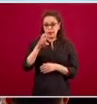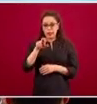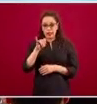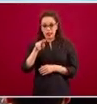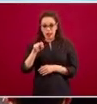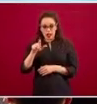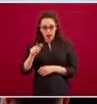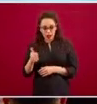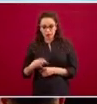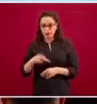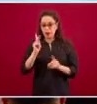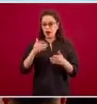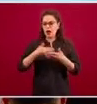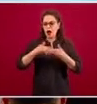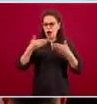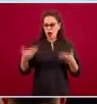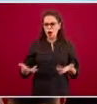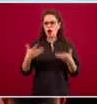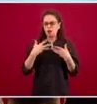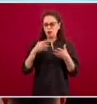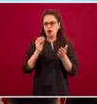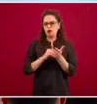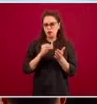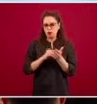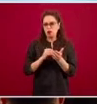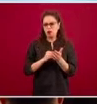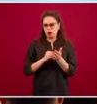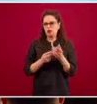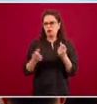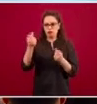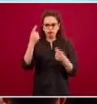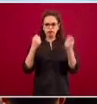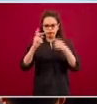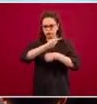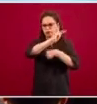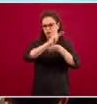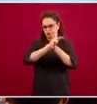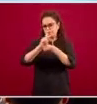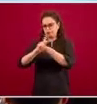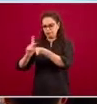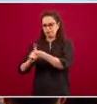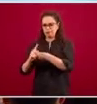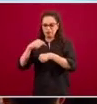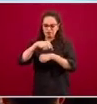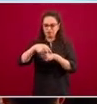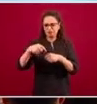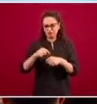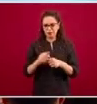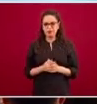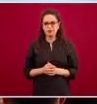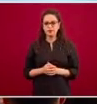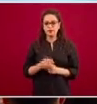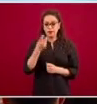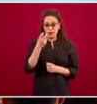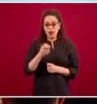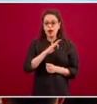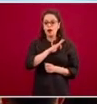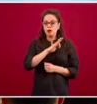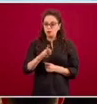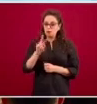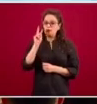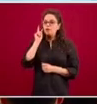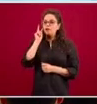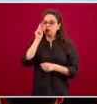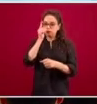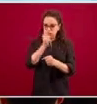Now, the implementation of this sentinel model led to an error in appreciation by